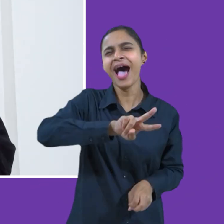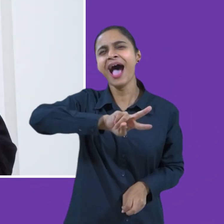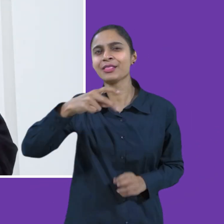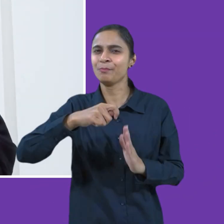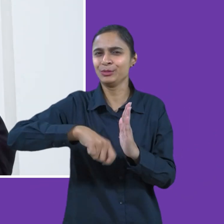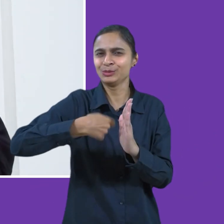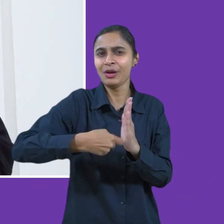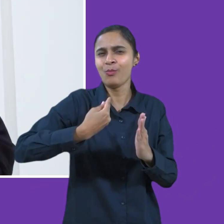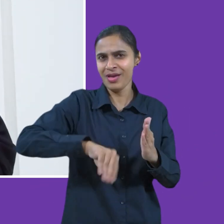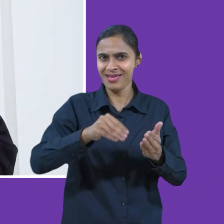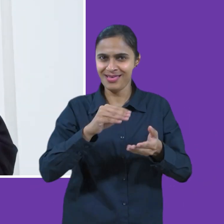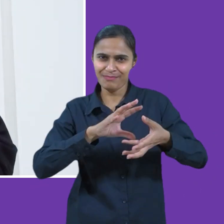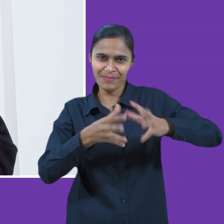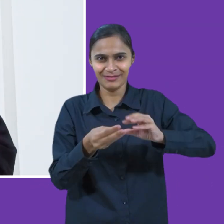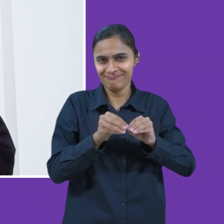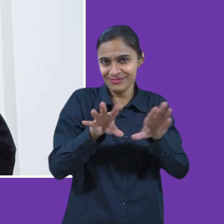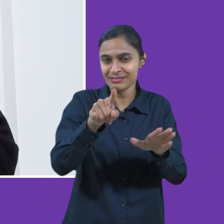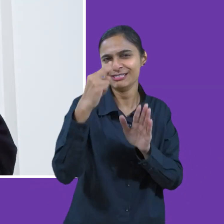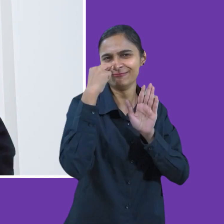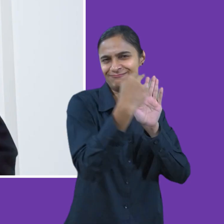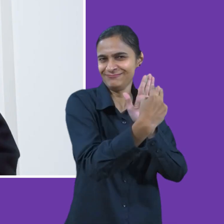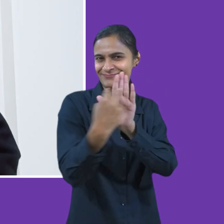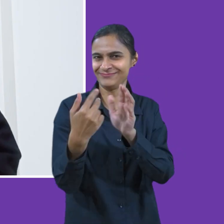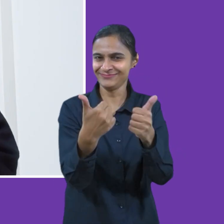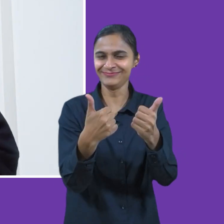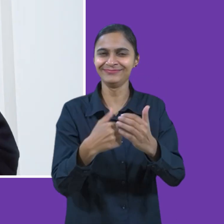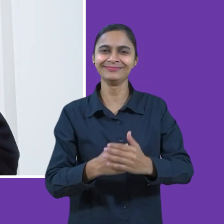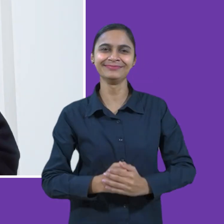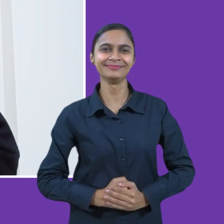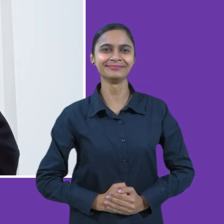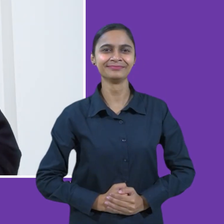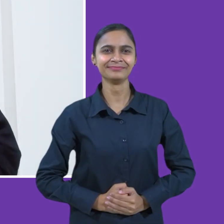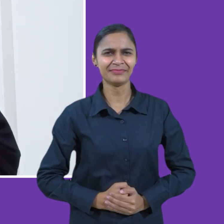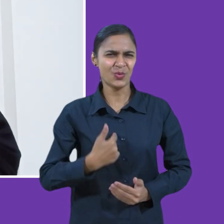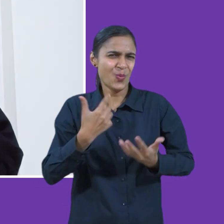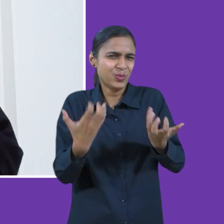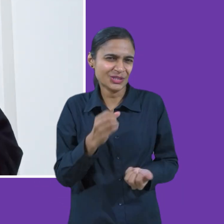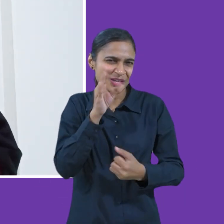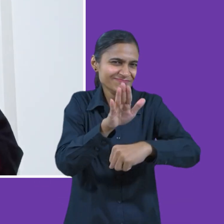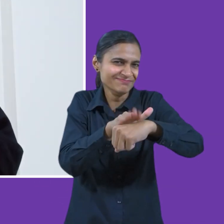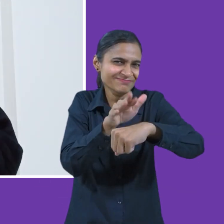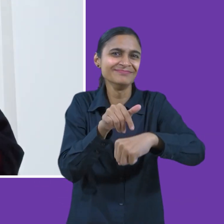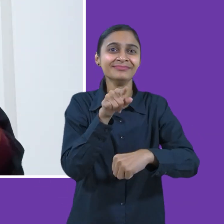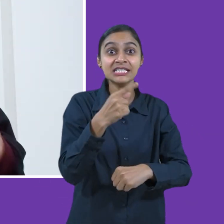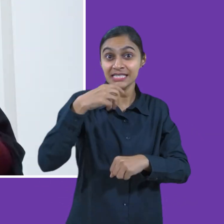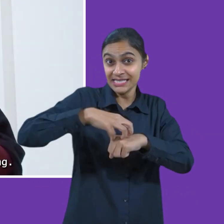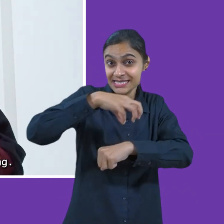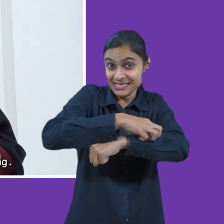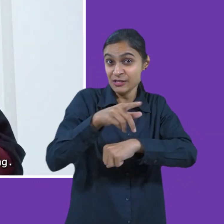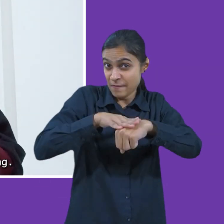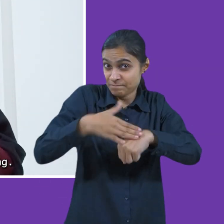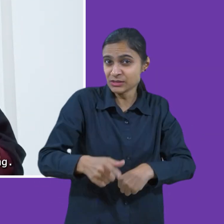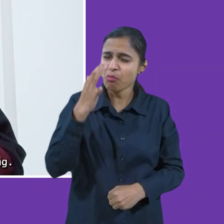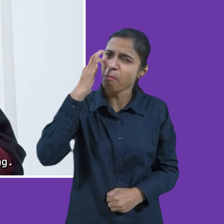regarding food habits, I'll be covering in another video. And last but not the least, I would like to say is, treatment is only one part of